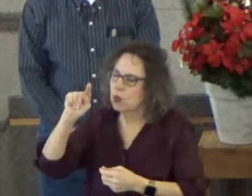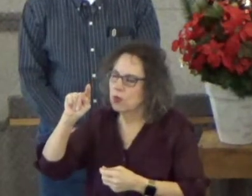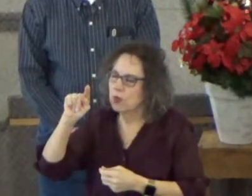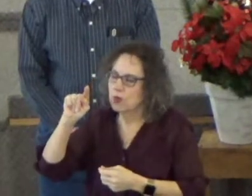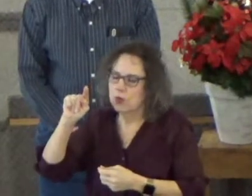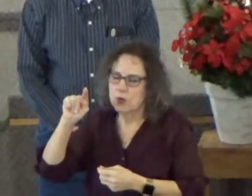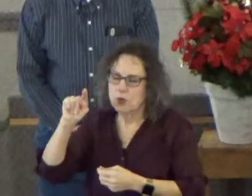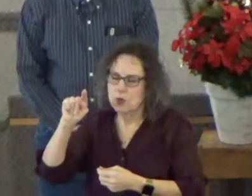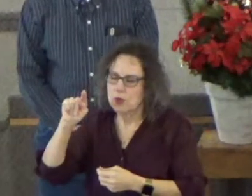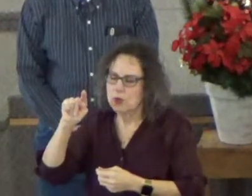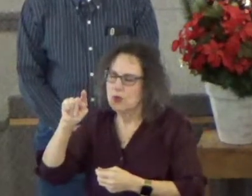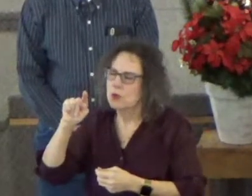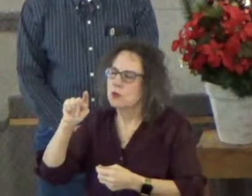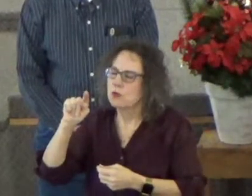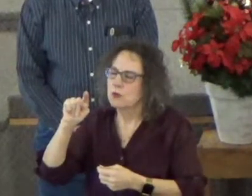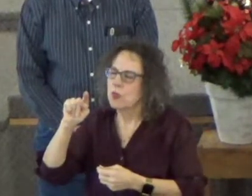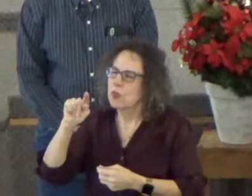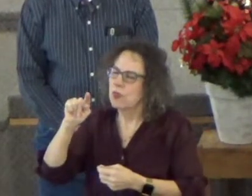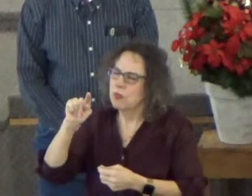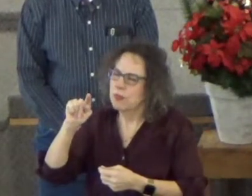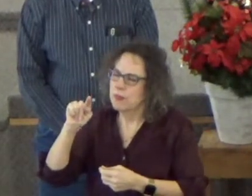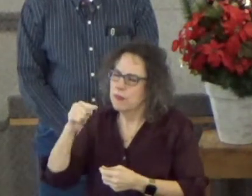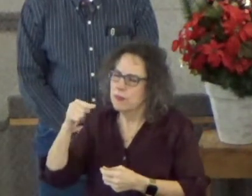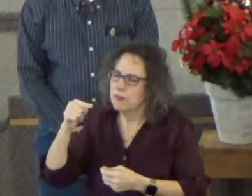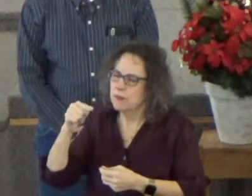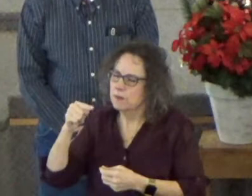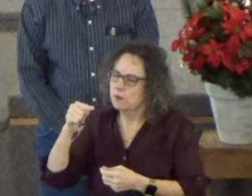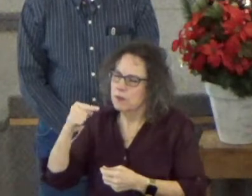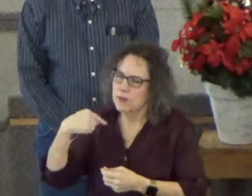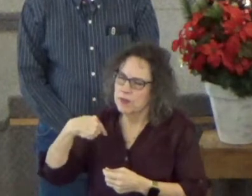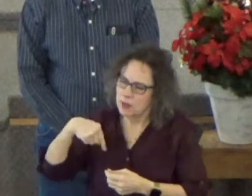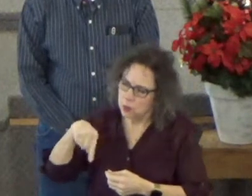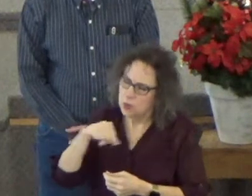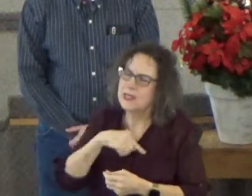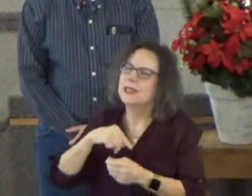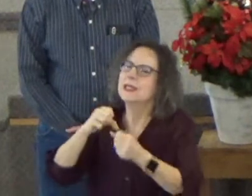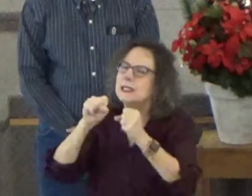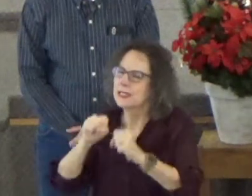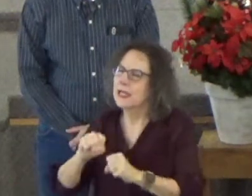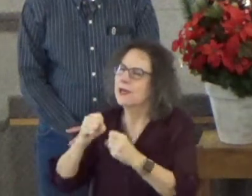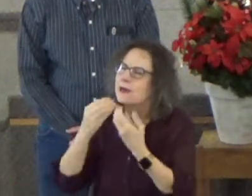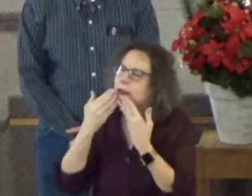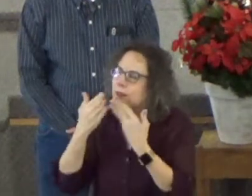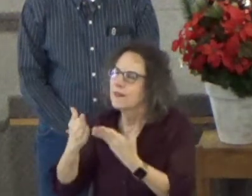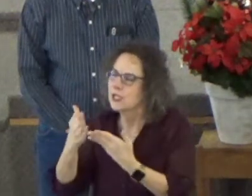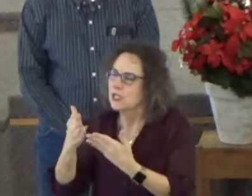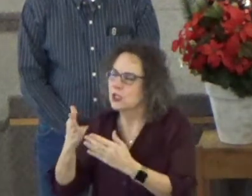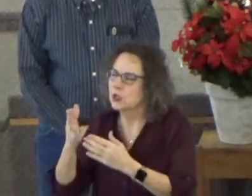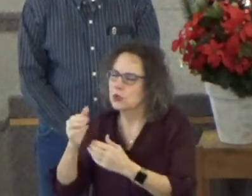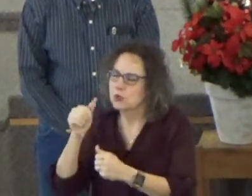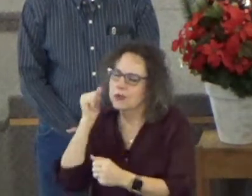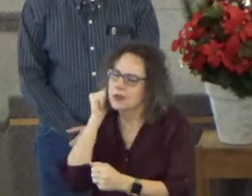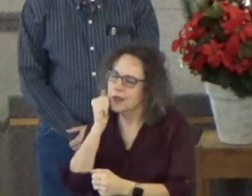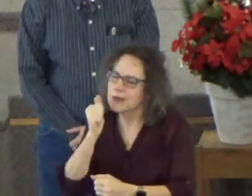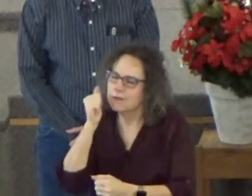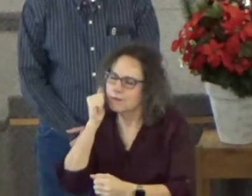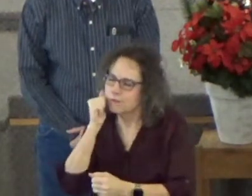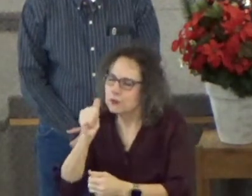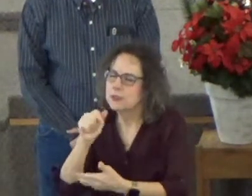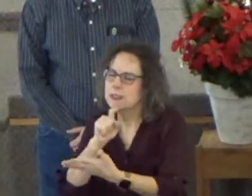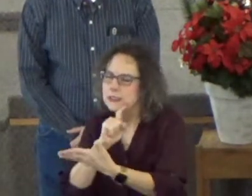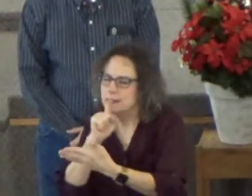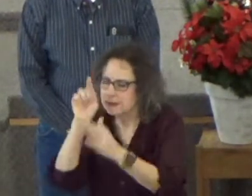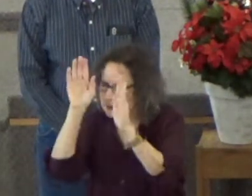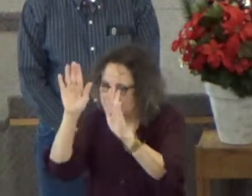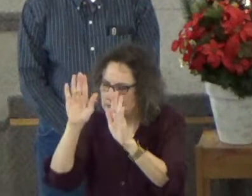basically just giving us command to think of your son and the great sacrifice he made every Sunday morning, for keeping that in our program and